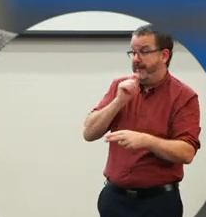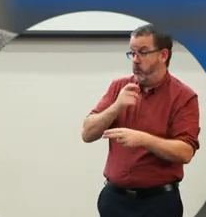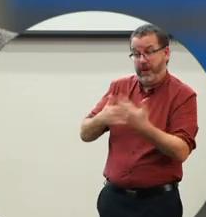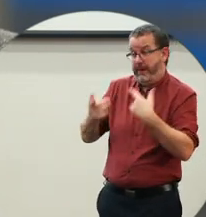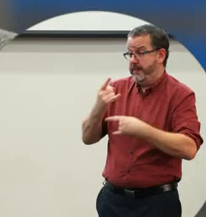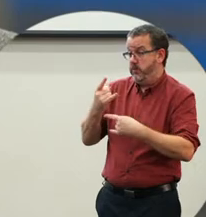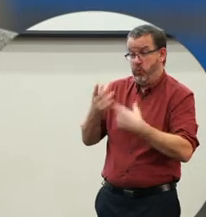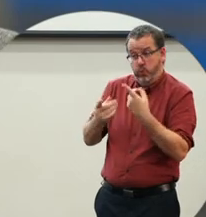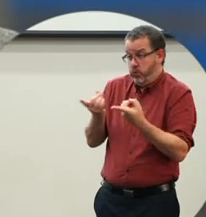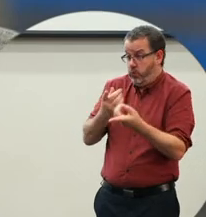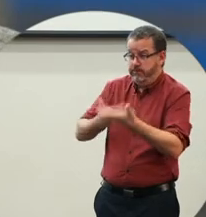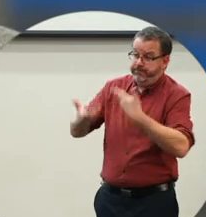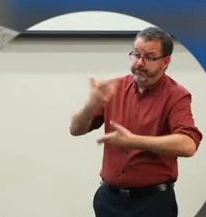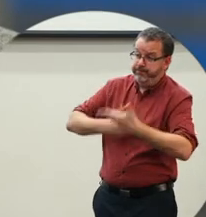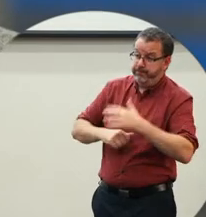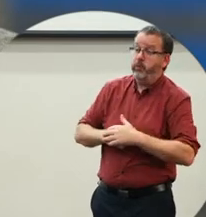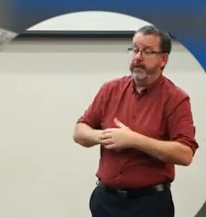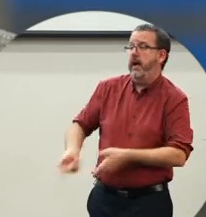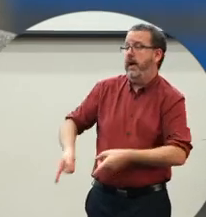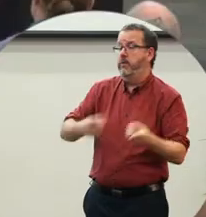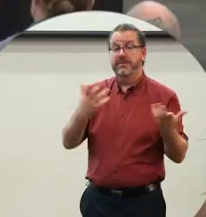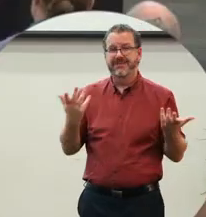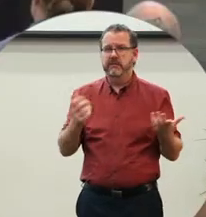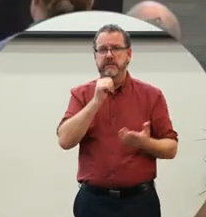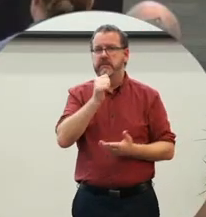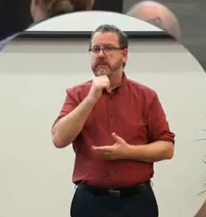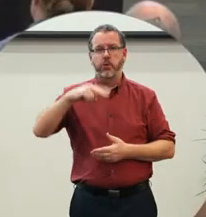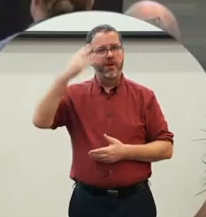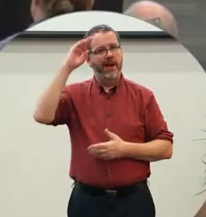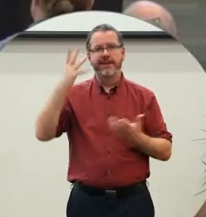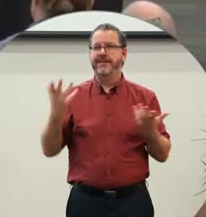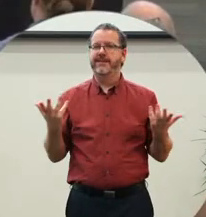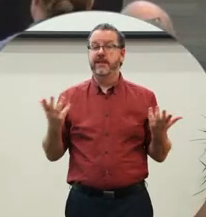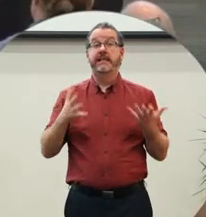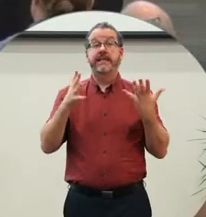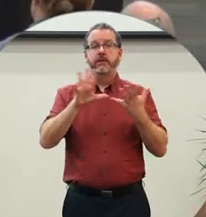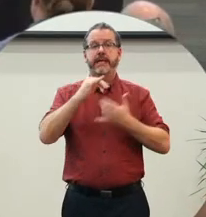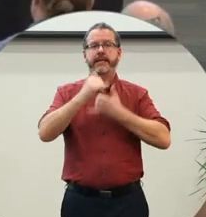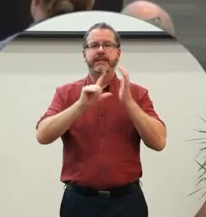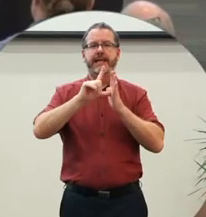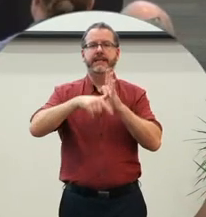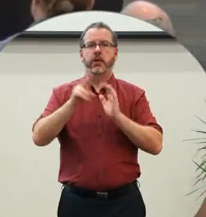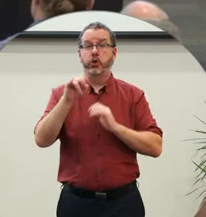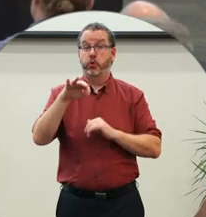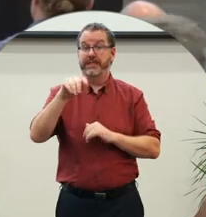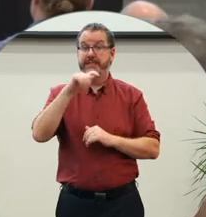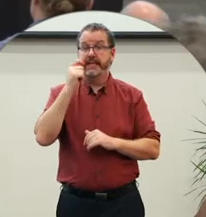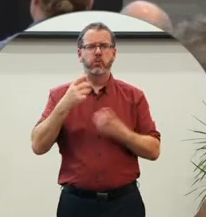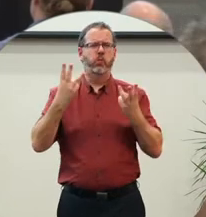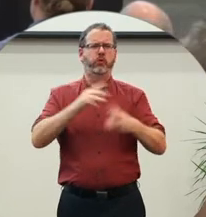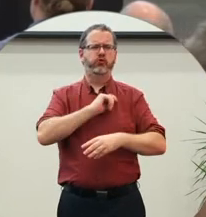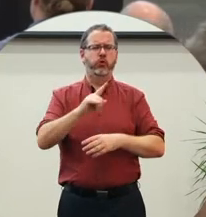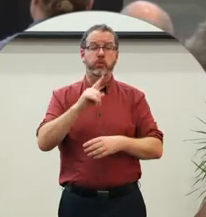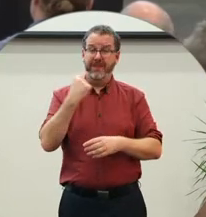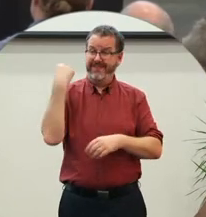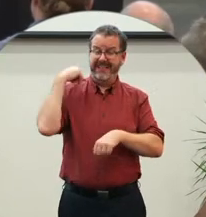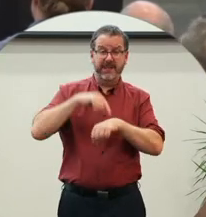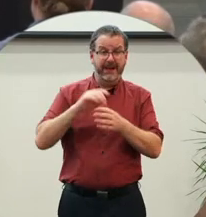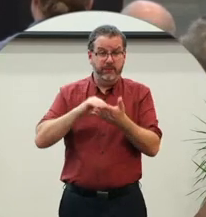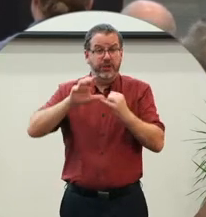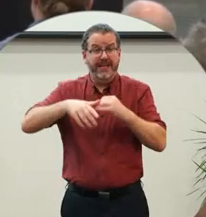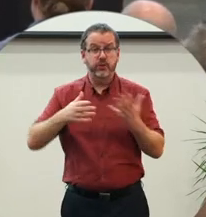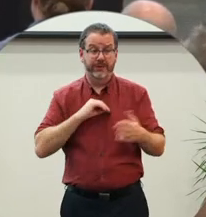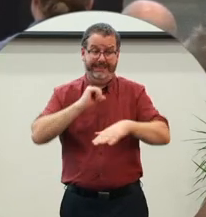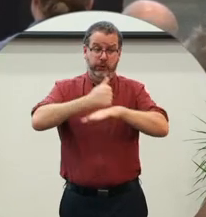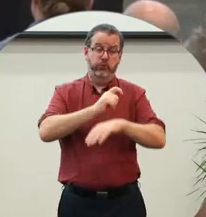that didn't happen. So they all got out, and then years later, unionists are saying, oh, we want the truth. But why didn't they insist on that? Sure. I can never understand that.